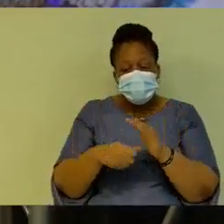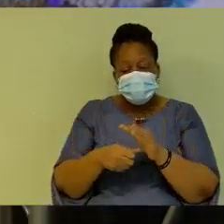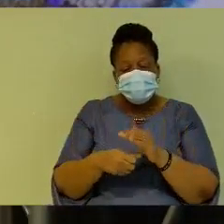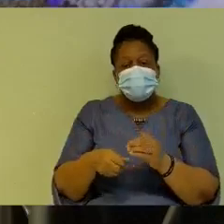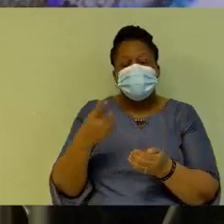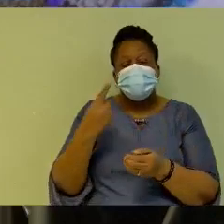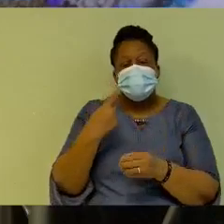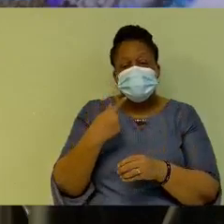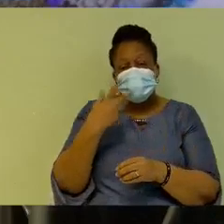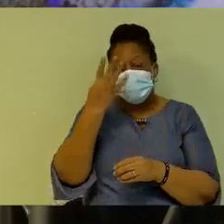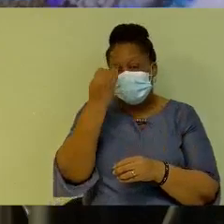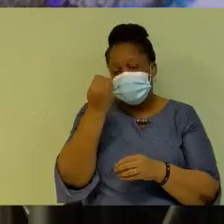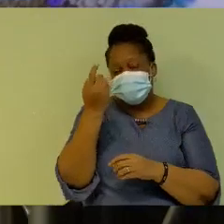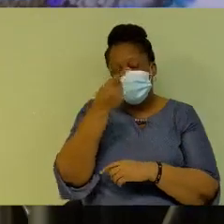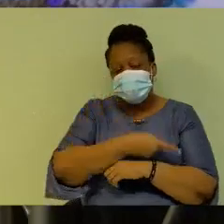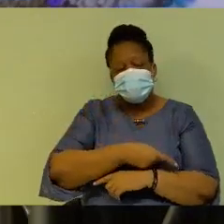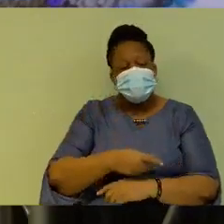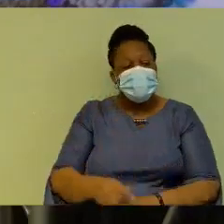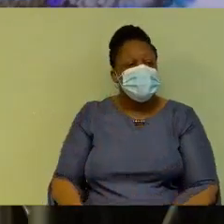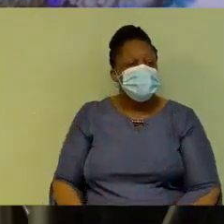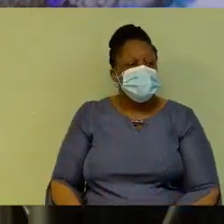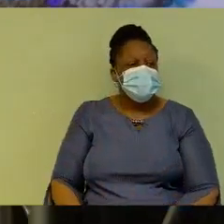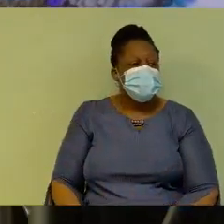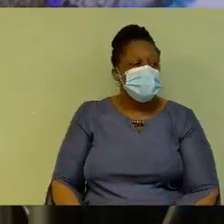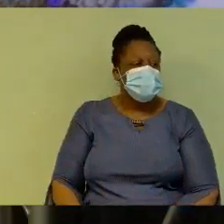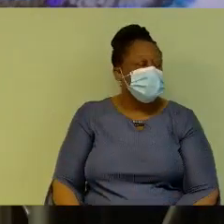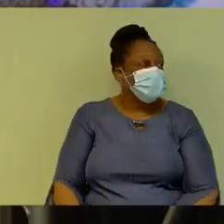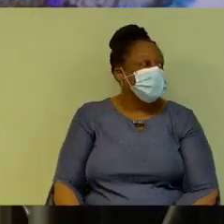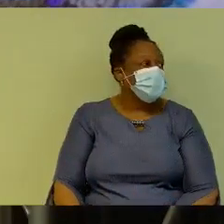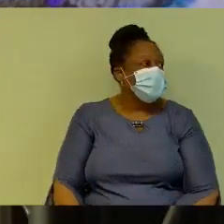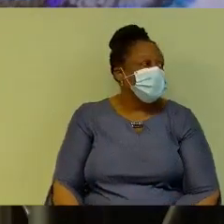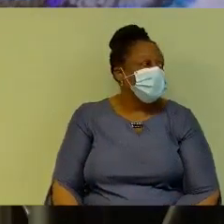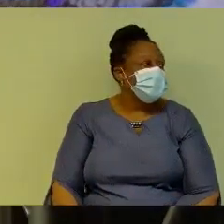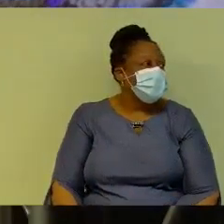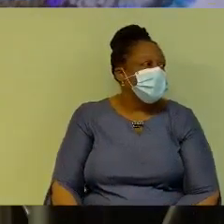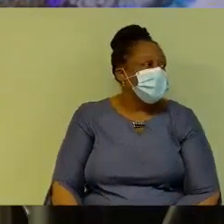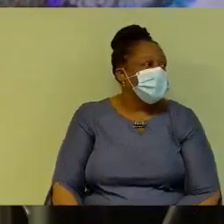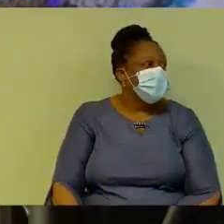tested on day 14. That's our protocol.